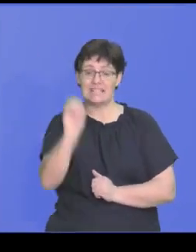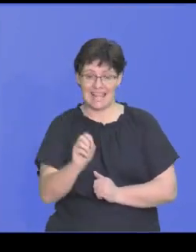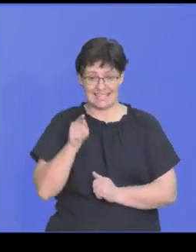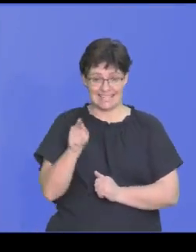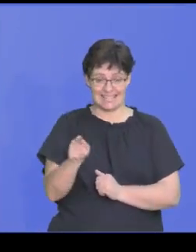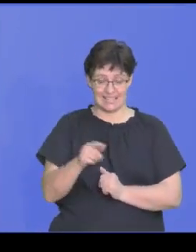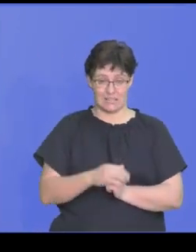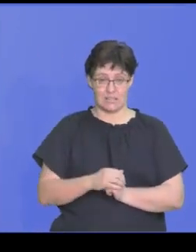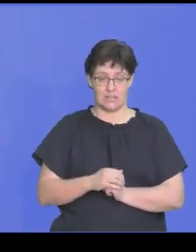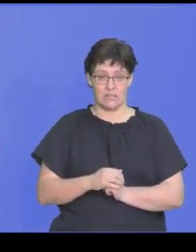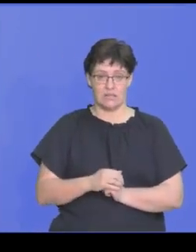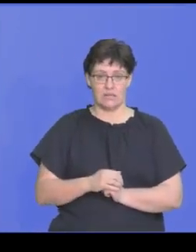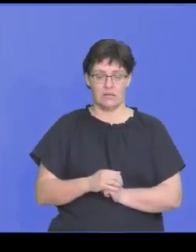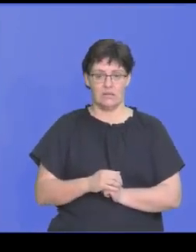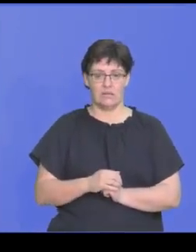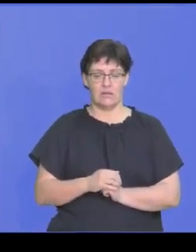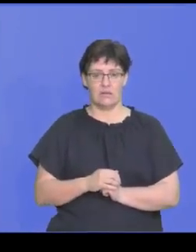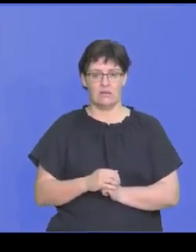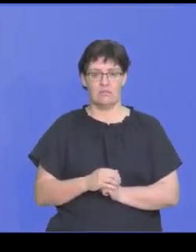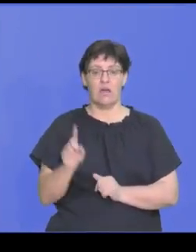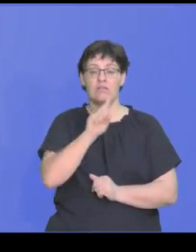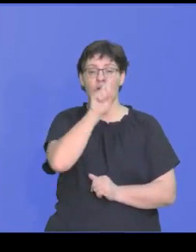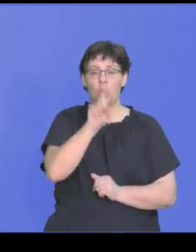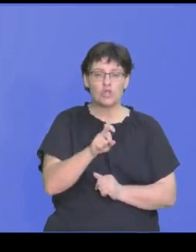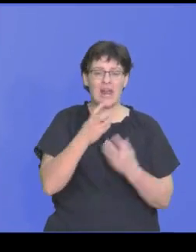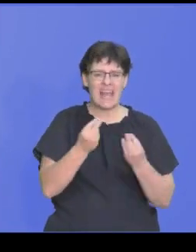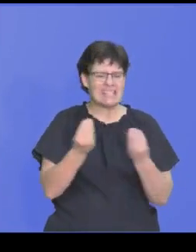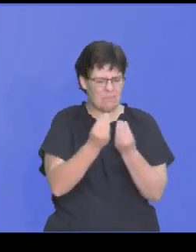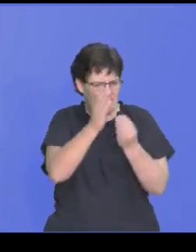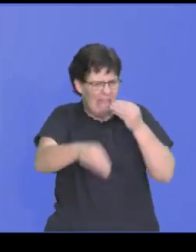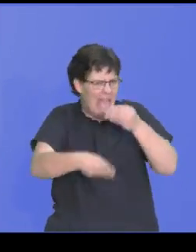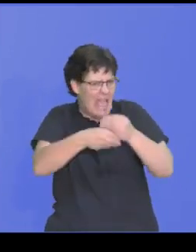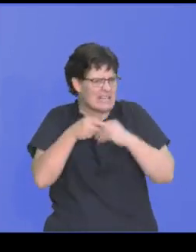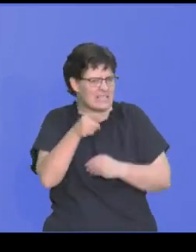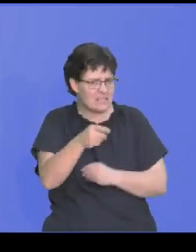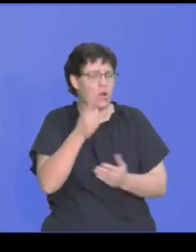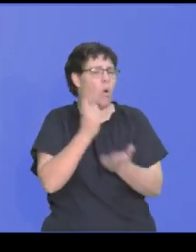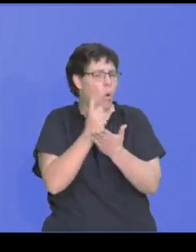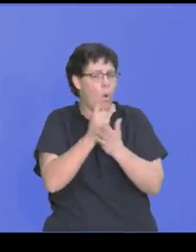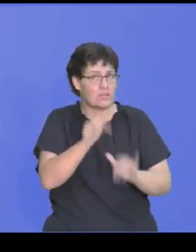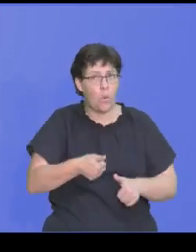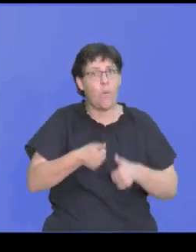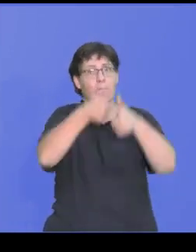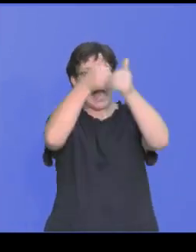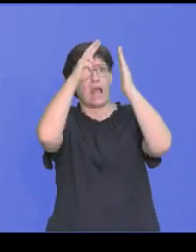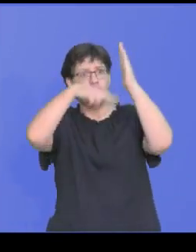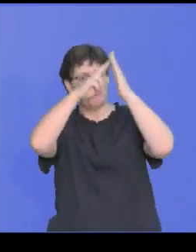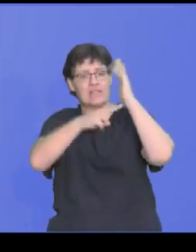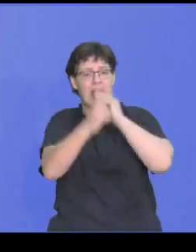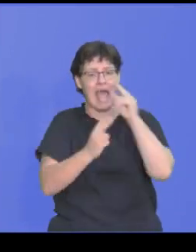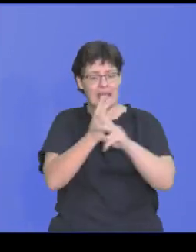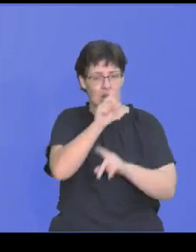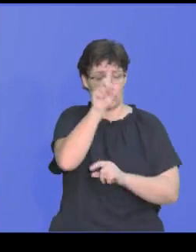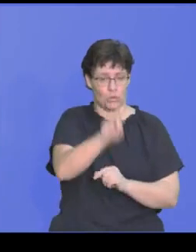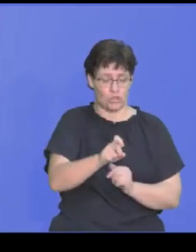51,28%. And then the question had something else added to it. So it's always a good idea to actually reread the